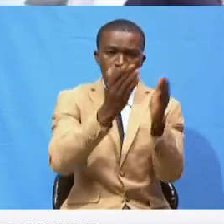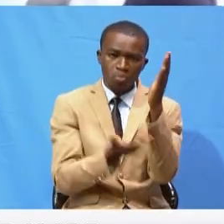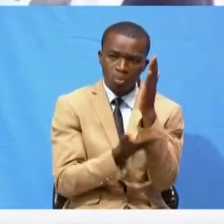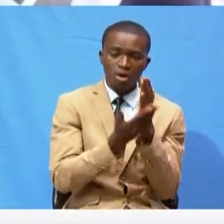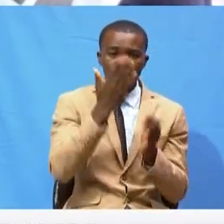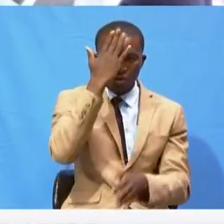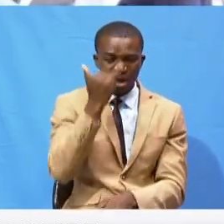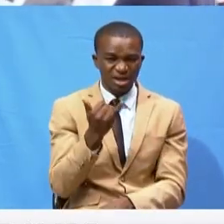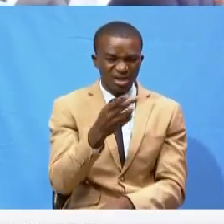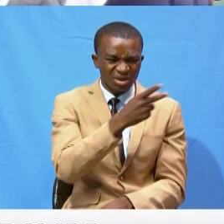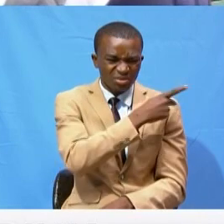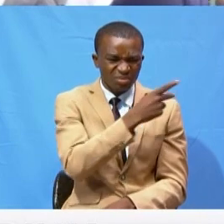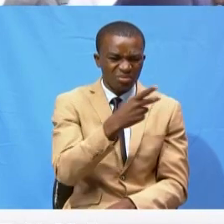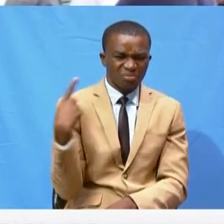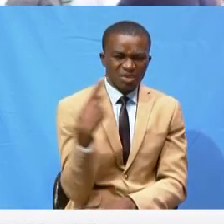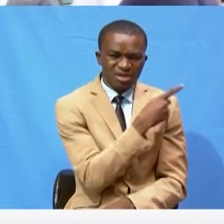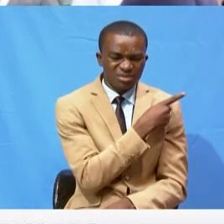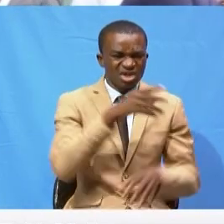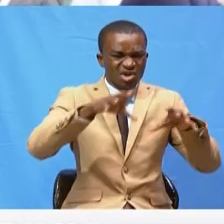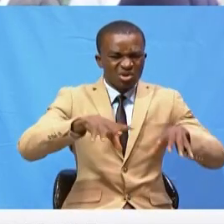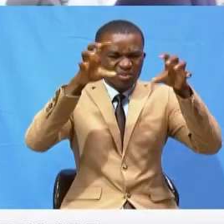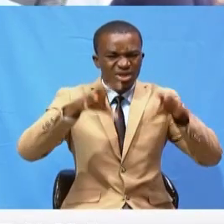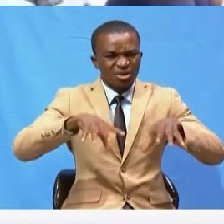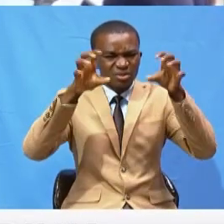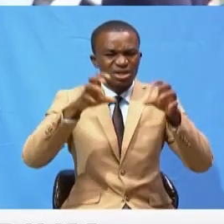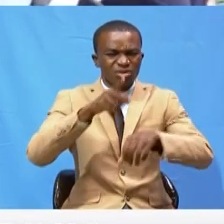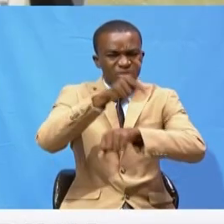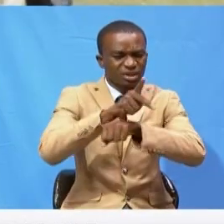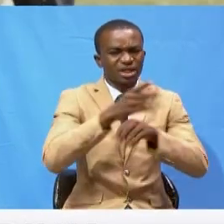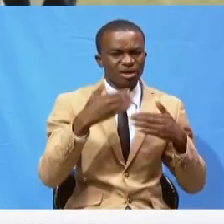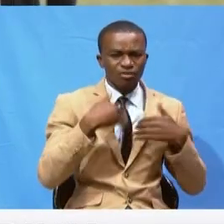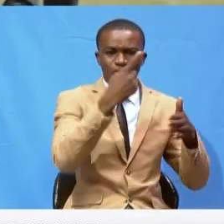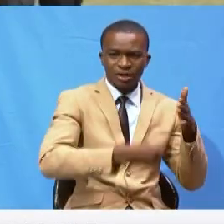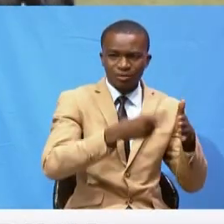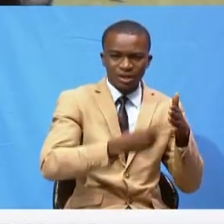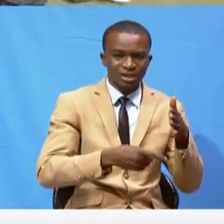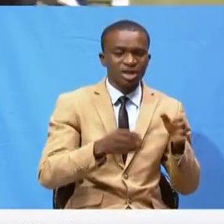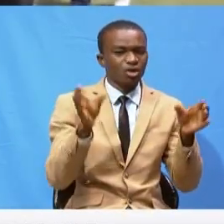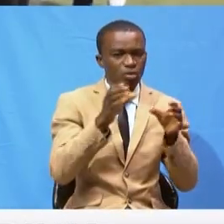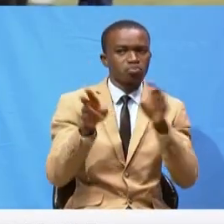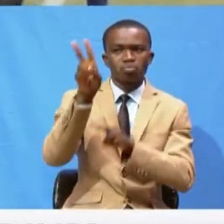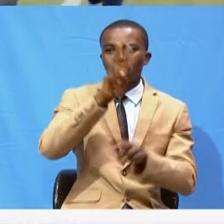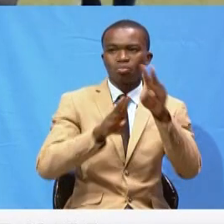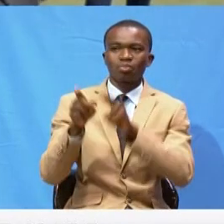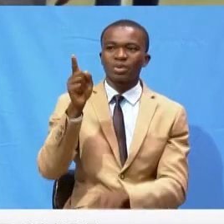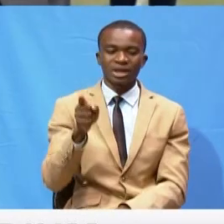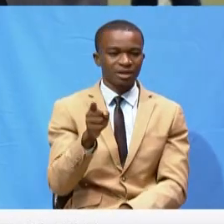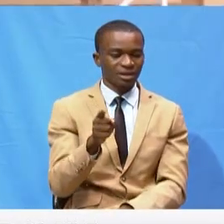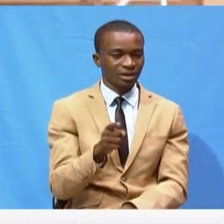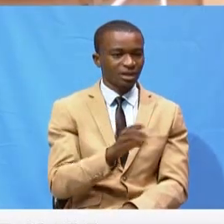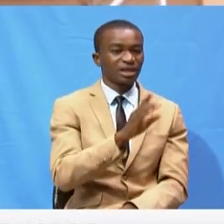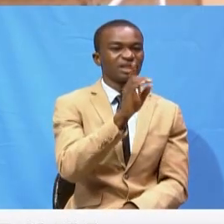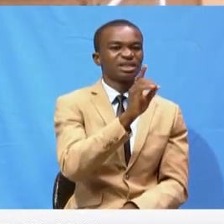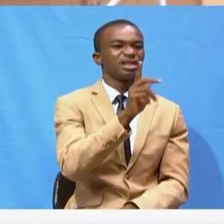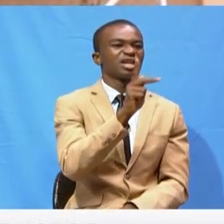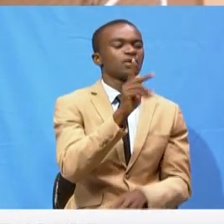the house, is led by Sioma Constituency Member of Parliament Mandandi Kalie. The committee has toured the David Kaunda Stadium in Chipata